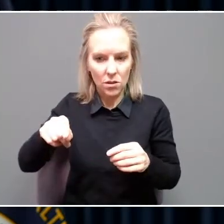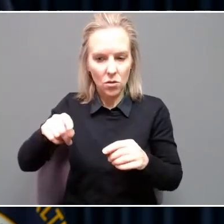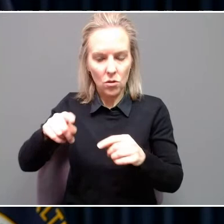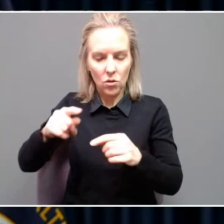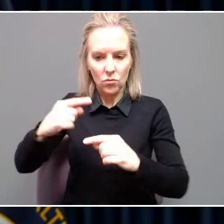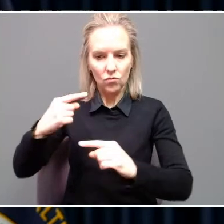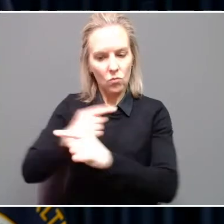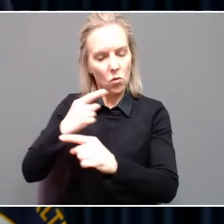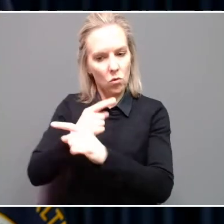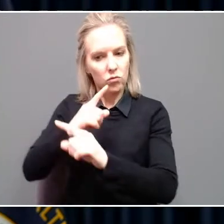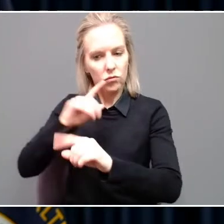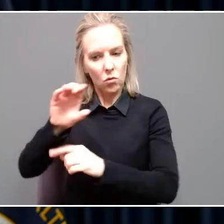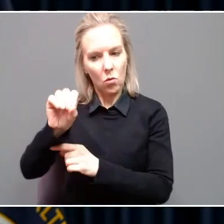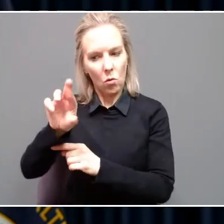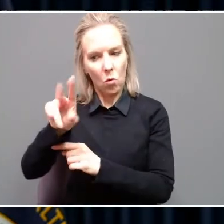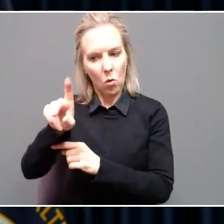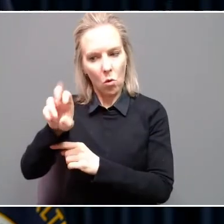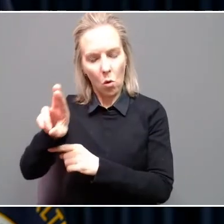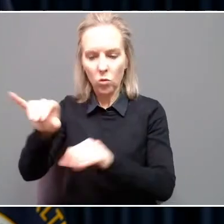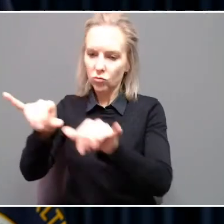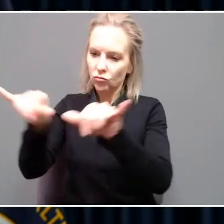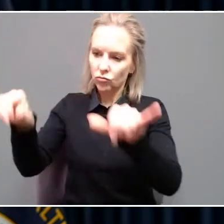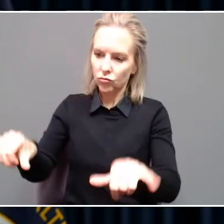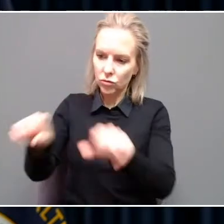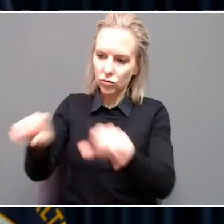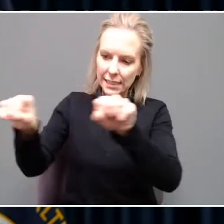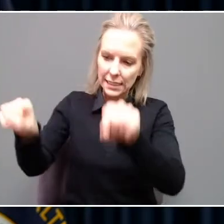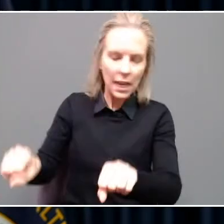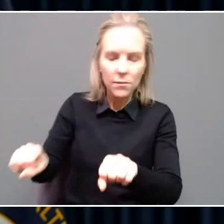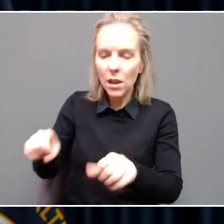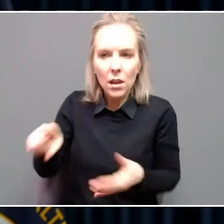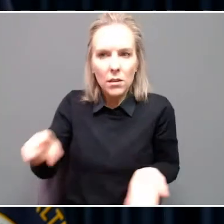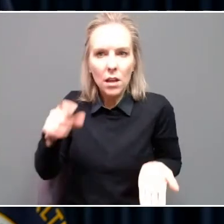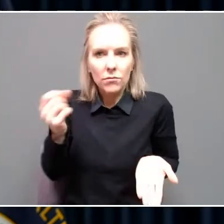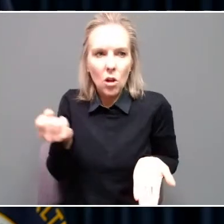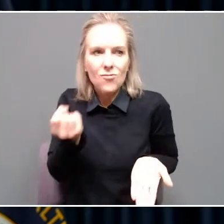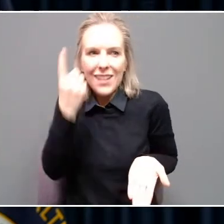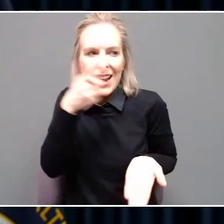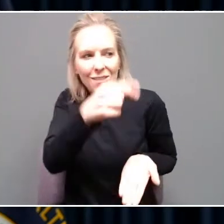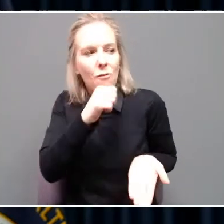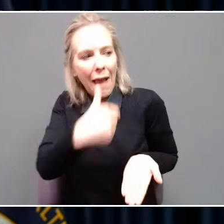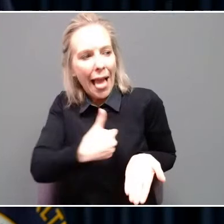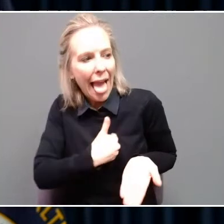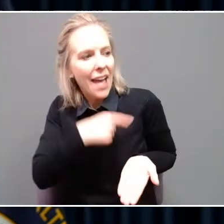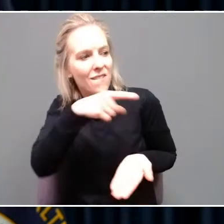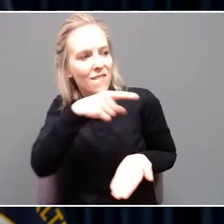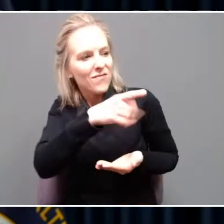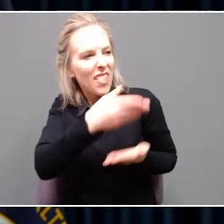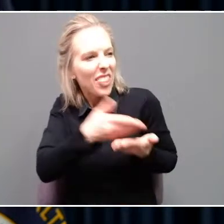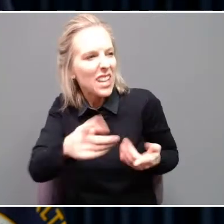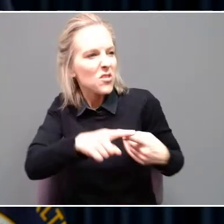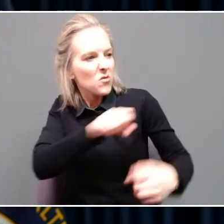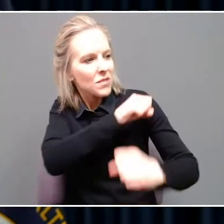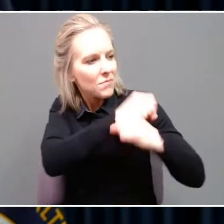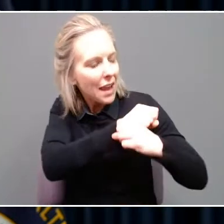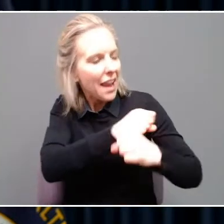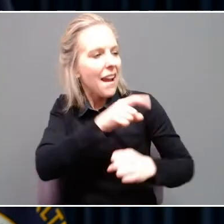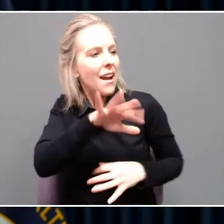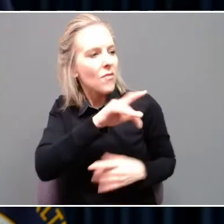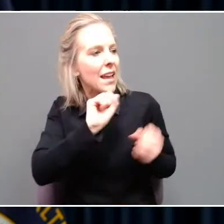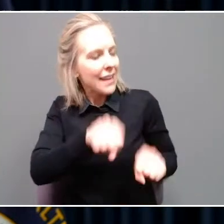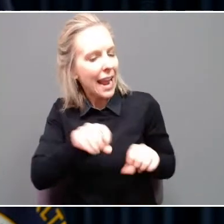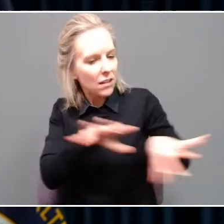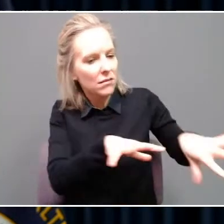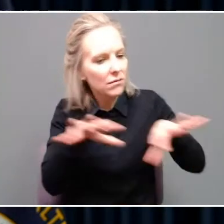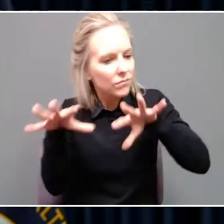weaponry and they understand what tactics you have or don't have to establish that order. Ensuring the safety